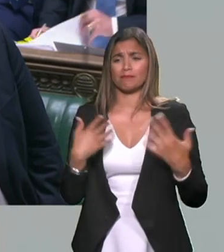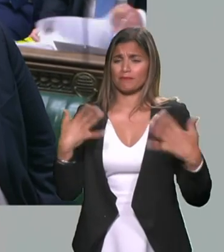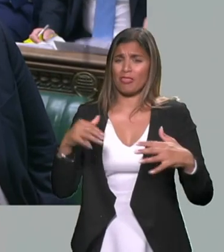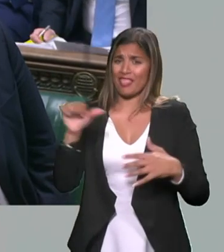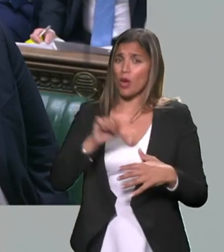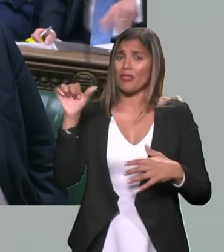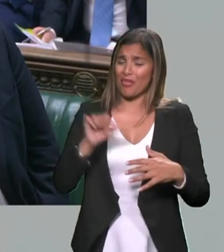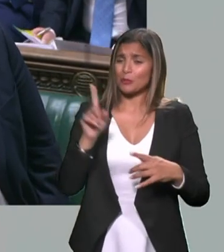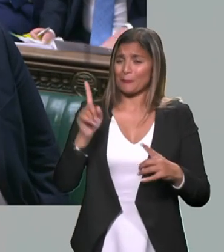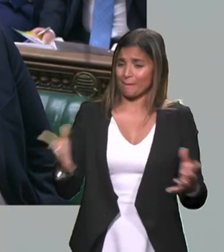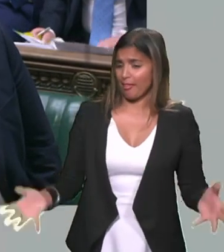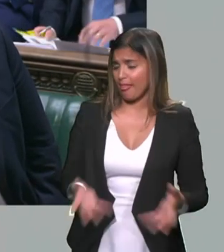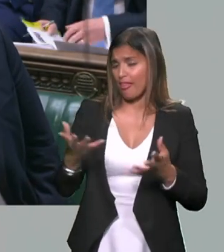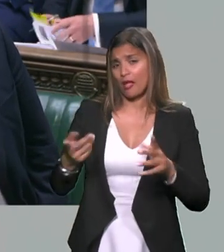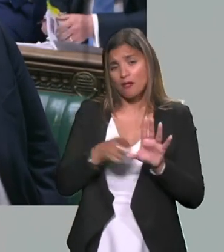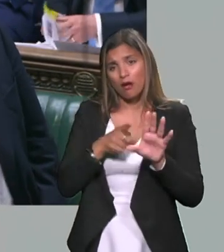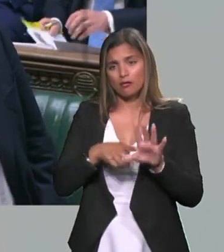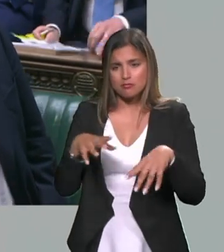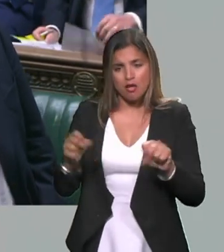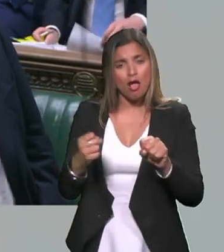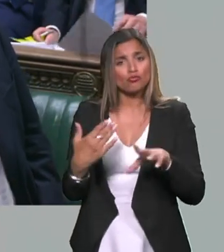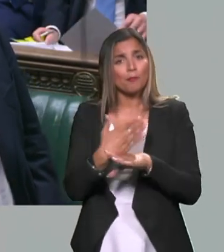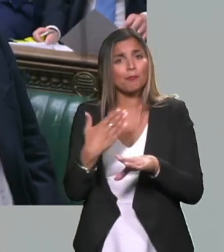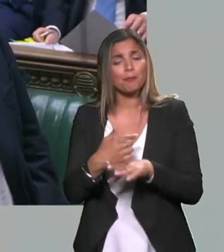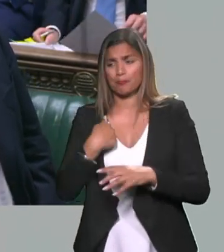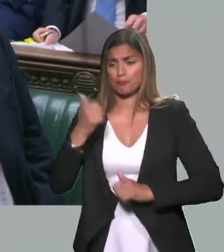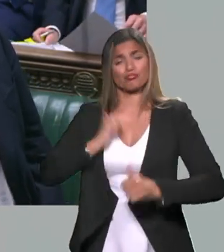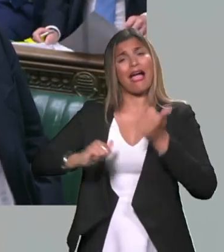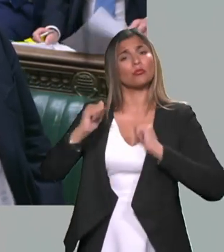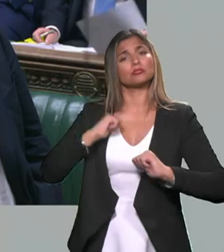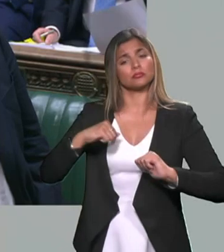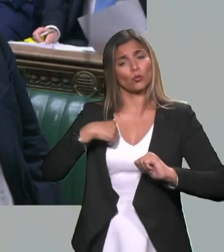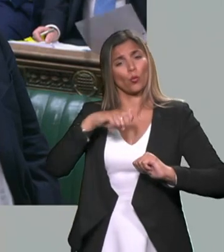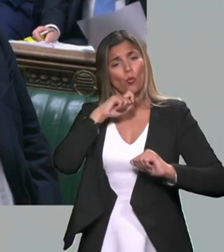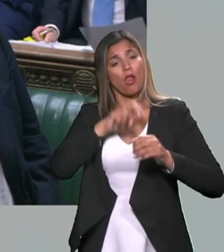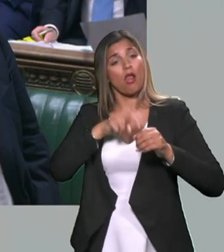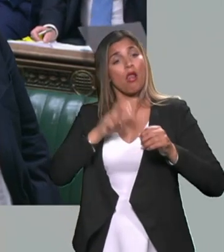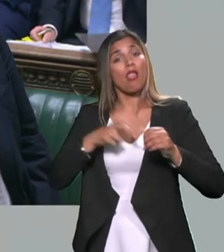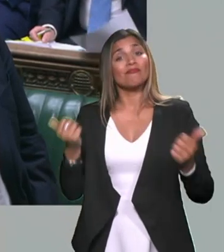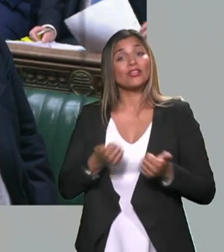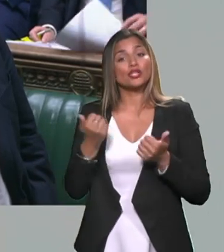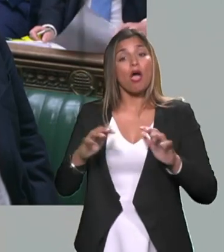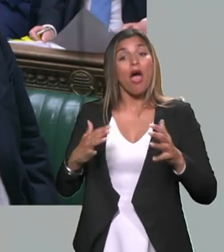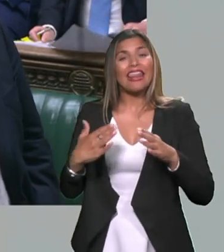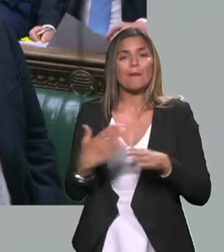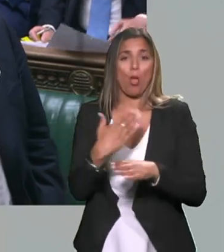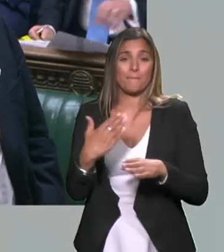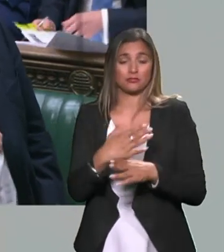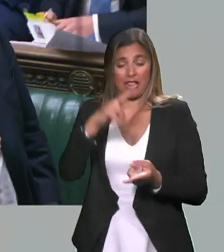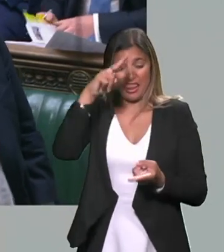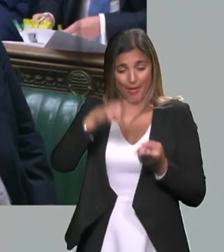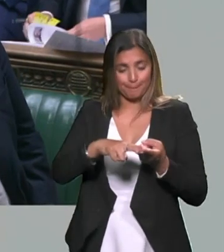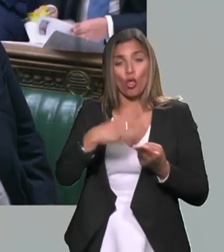help people into good jobs. And we are succeeding. I'm proud to say I leave office, Mr. Speaker, with unemployment at roughly 3.8%. When